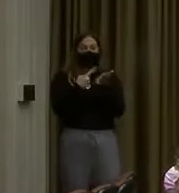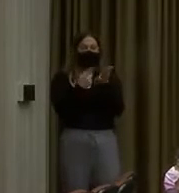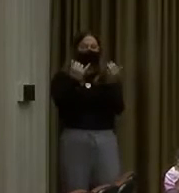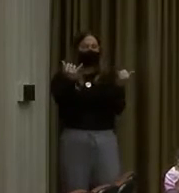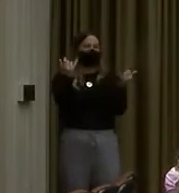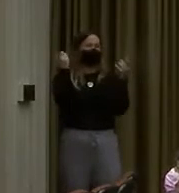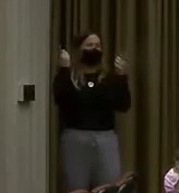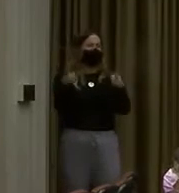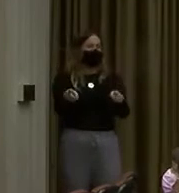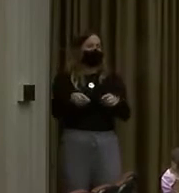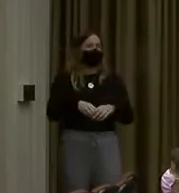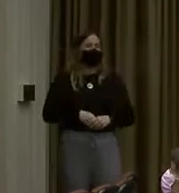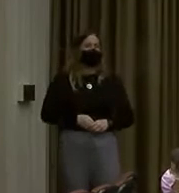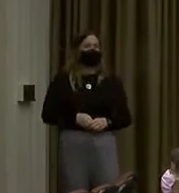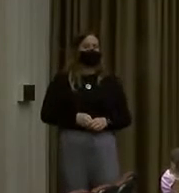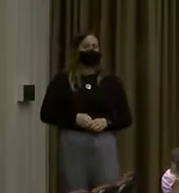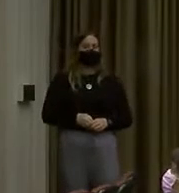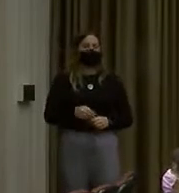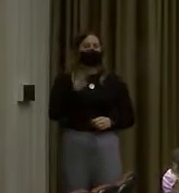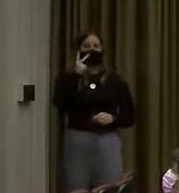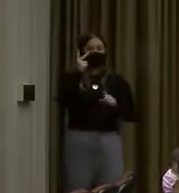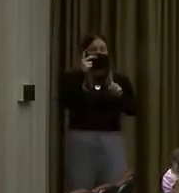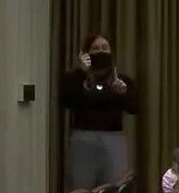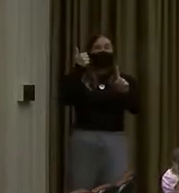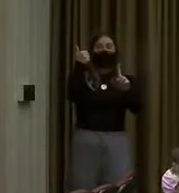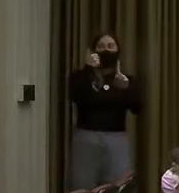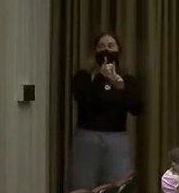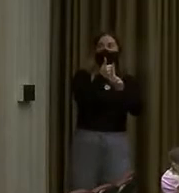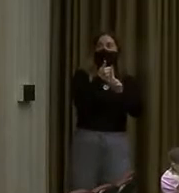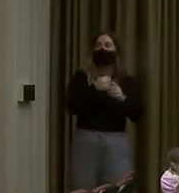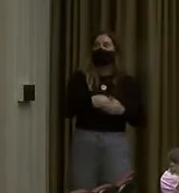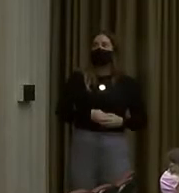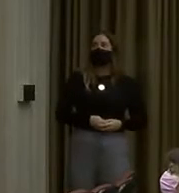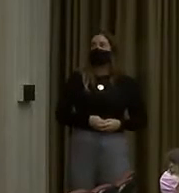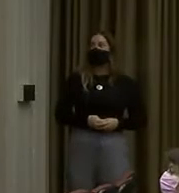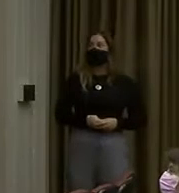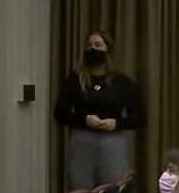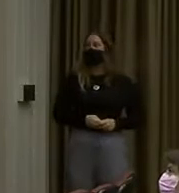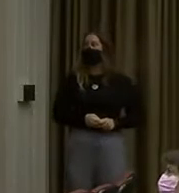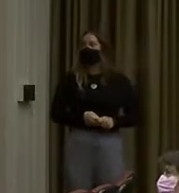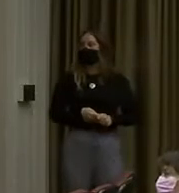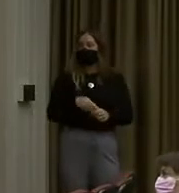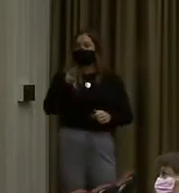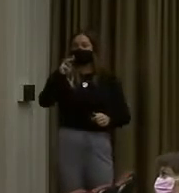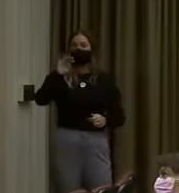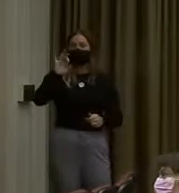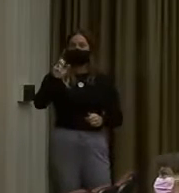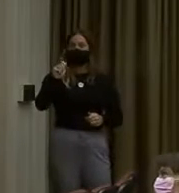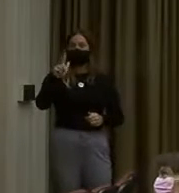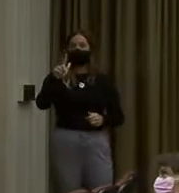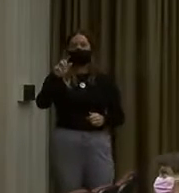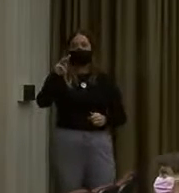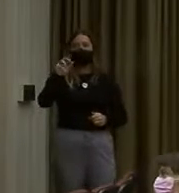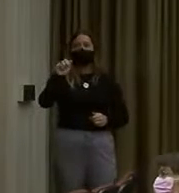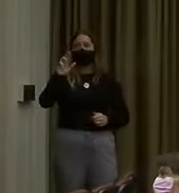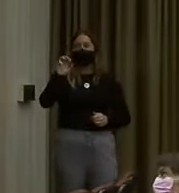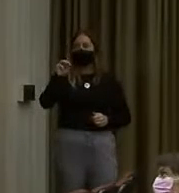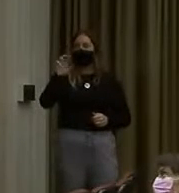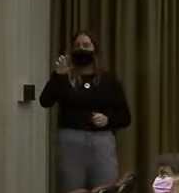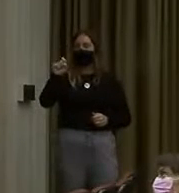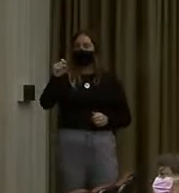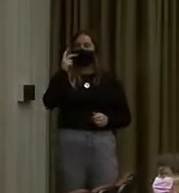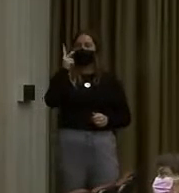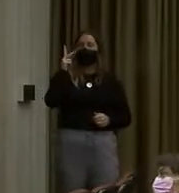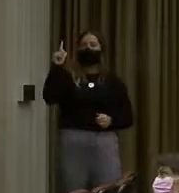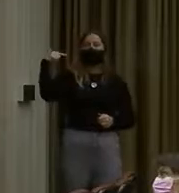on. We have seen the impact. Sir Michael Marmot, Professor Michael Marmot at a UCLA in London,